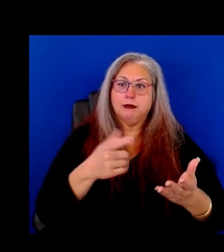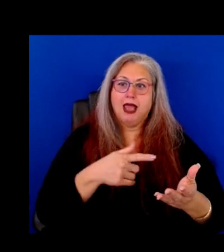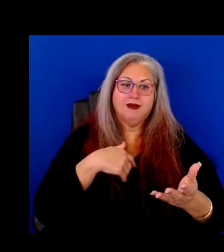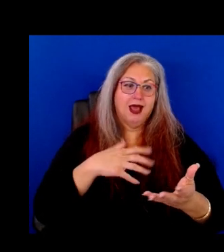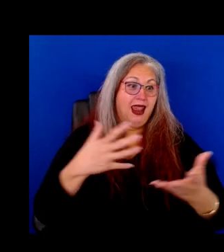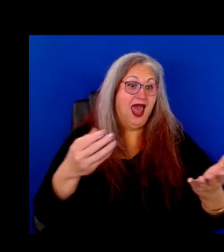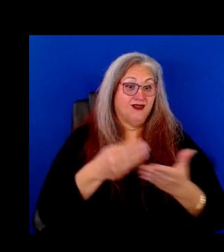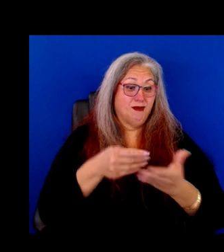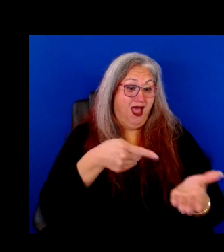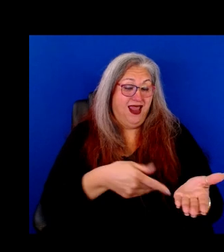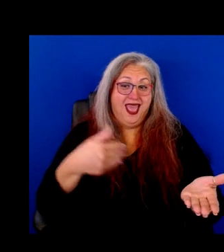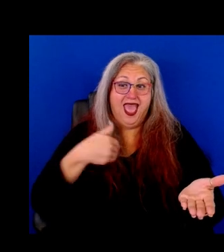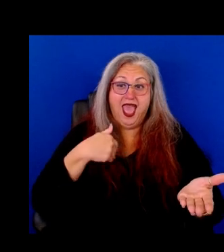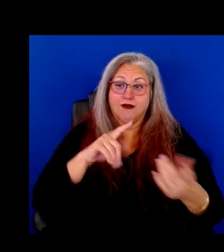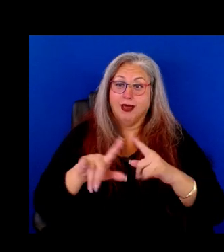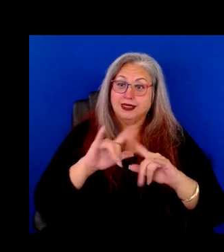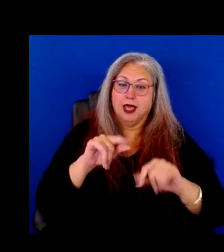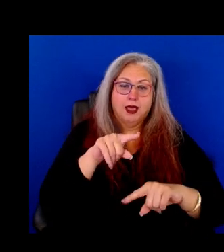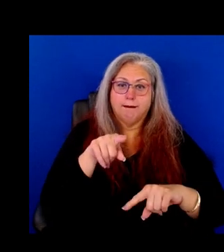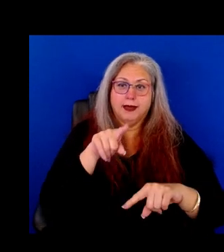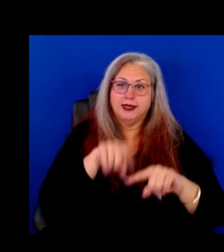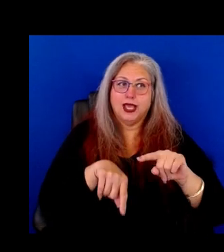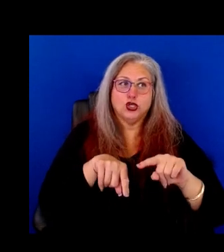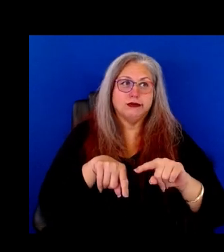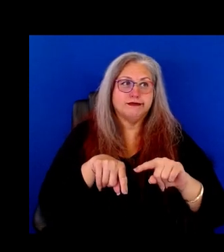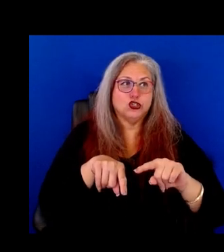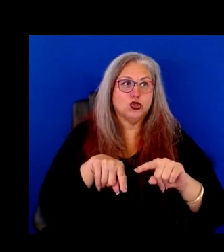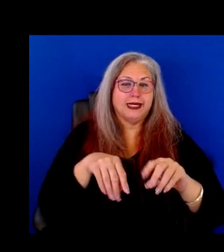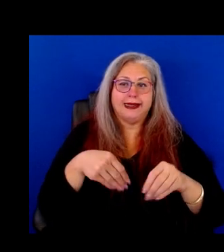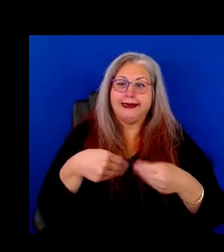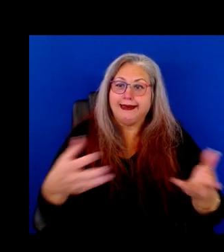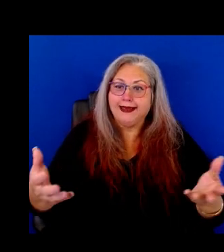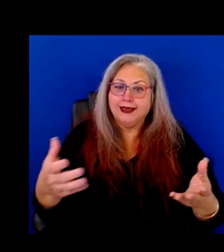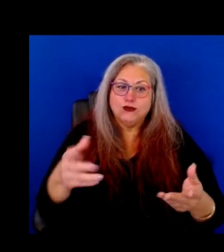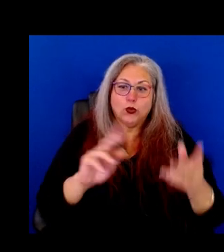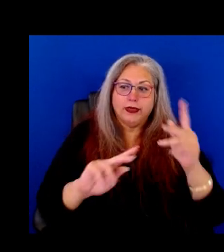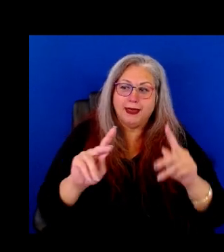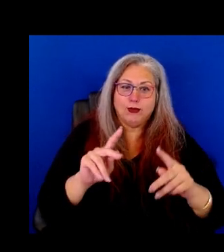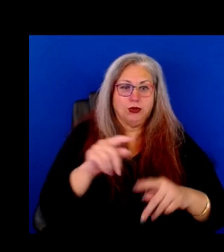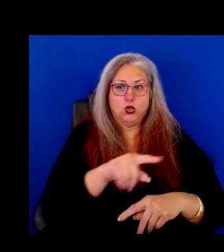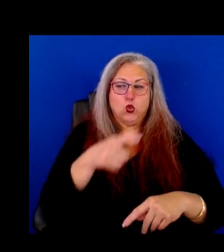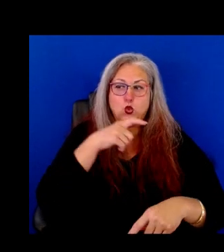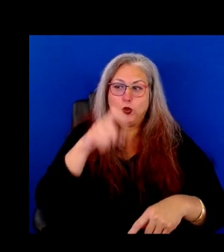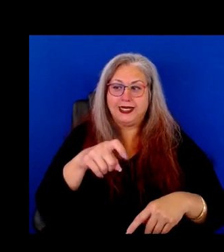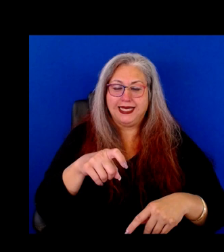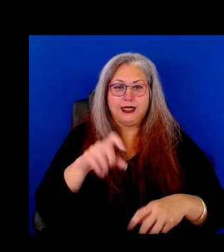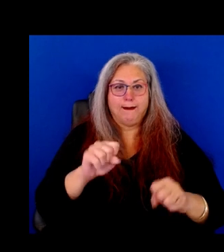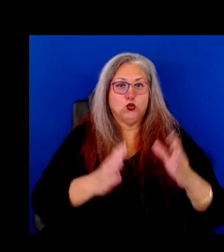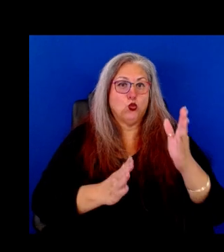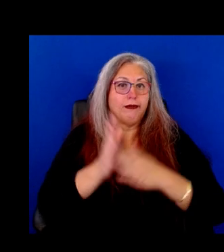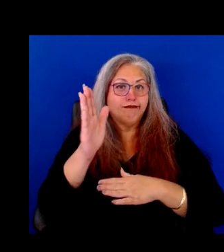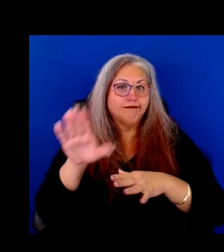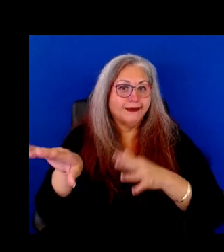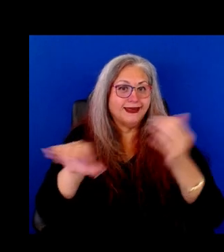huge amount of money, and at the same time, they couldn't give it to the people who needed to leave the country